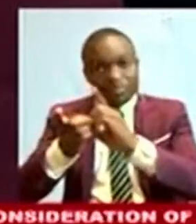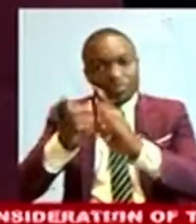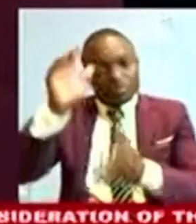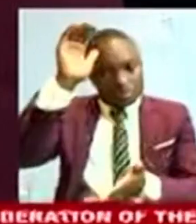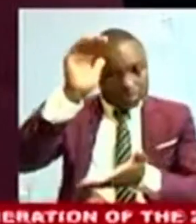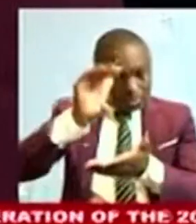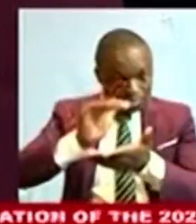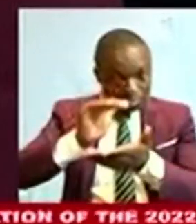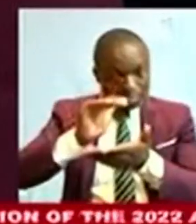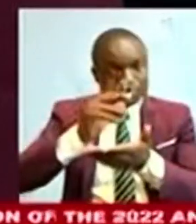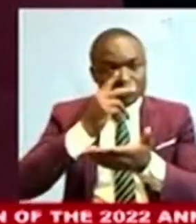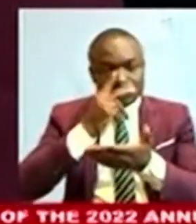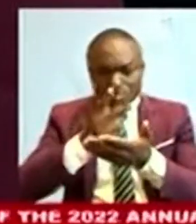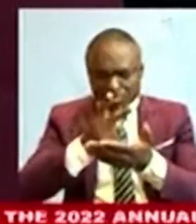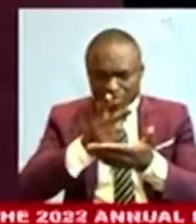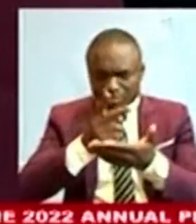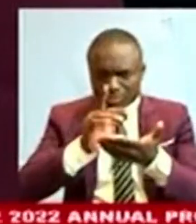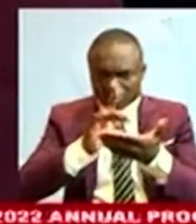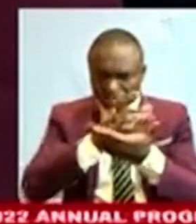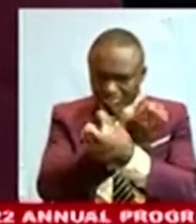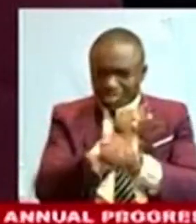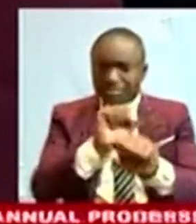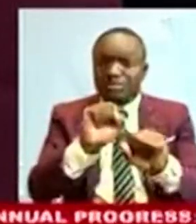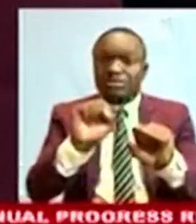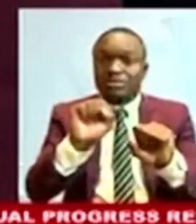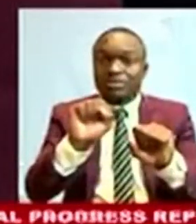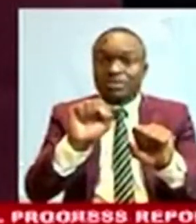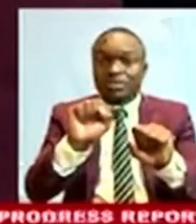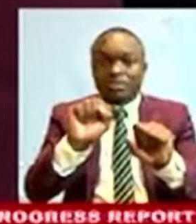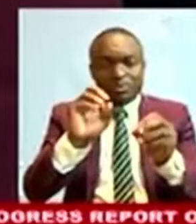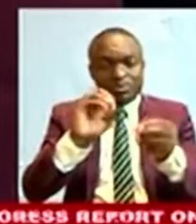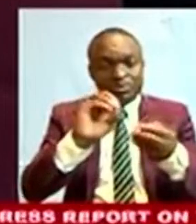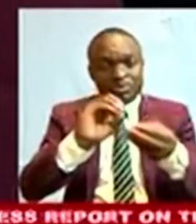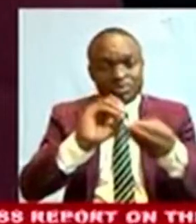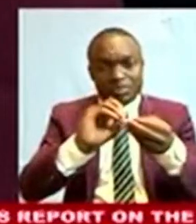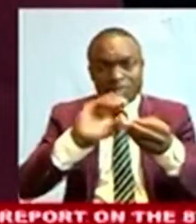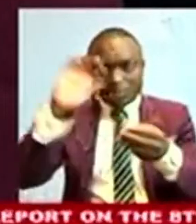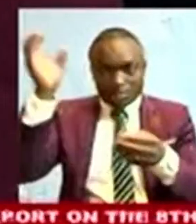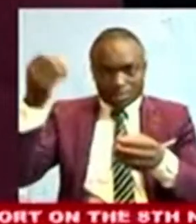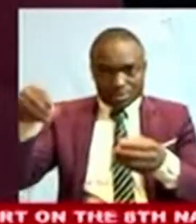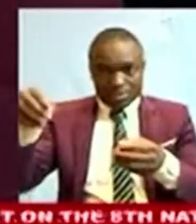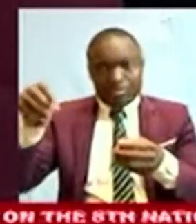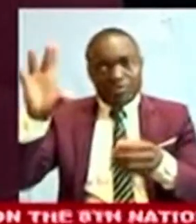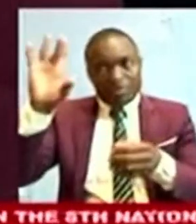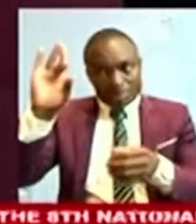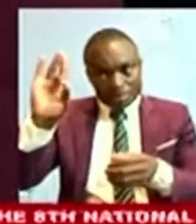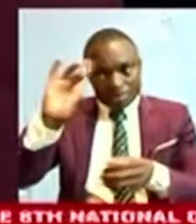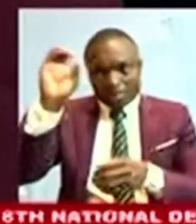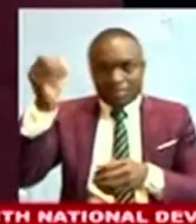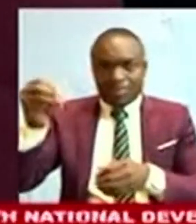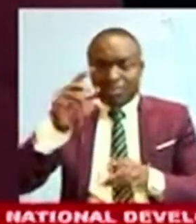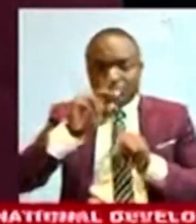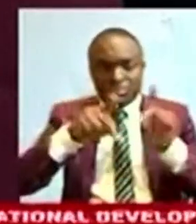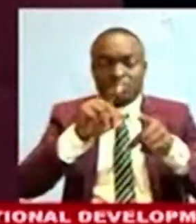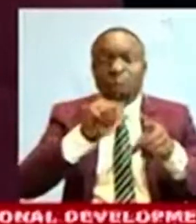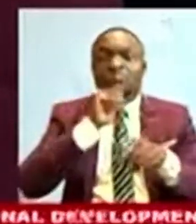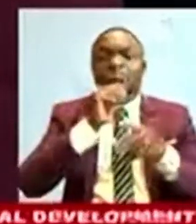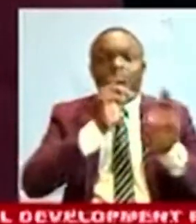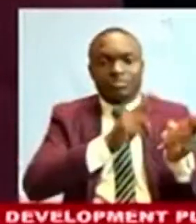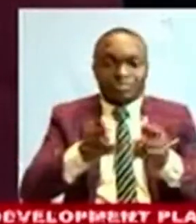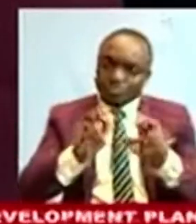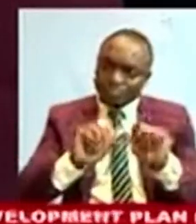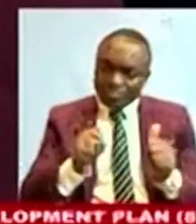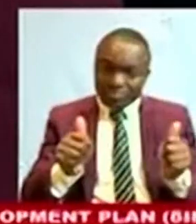rate, we have about 80% of people who did not respond adequately. And of course, this